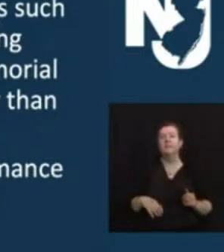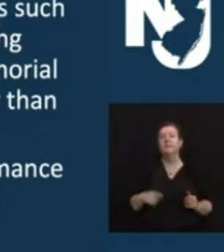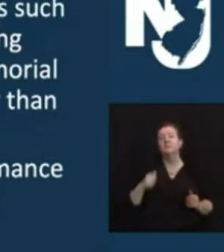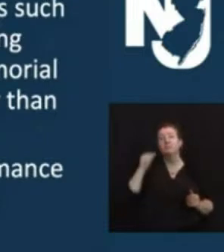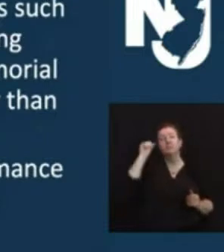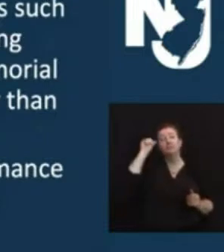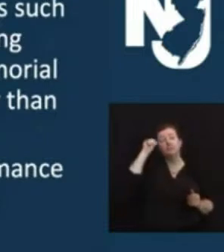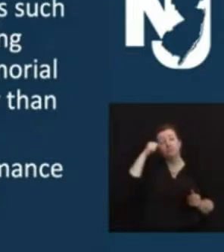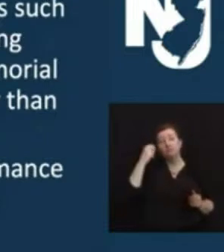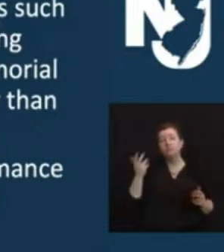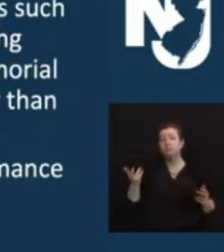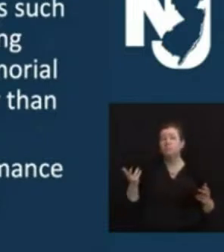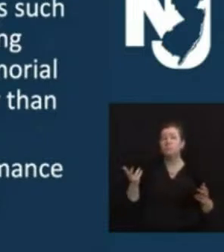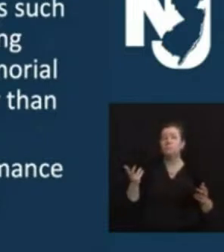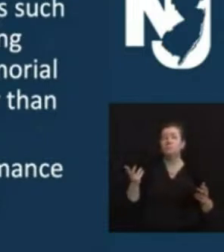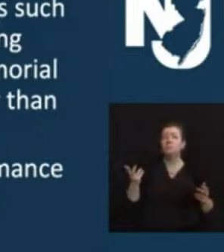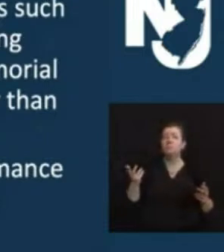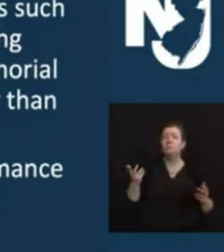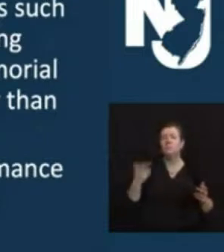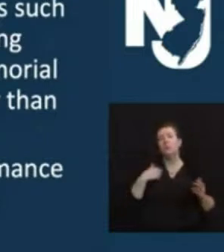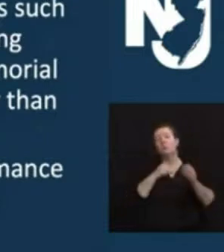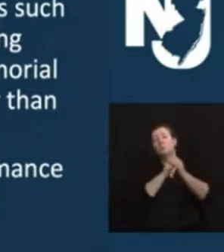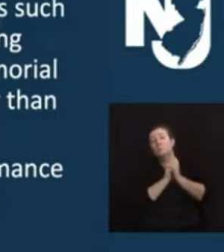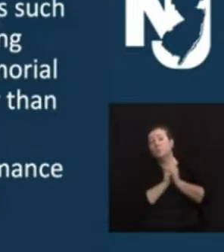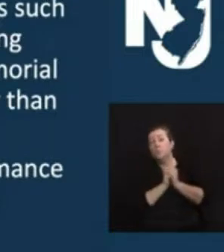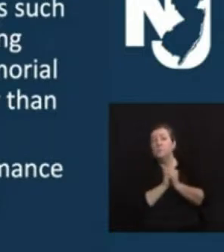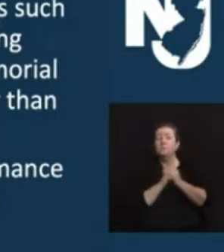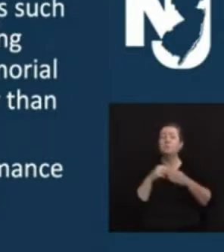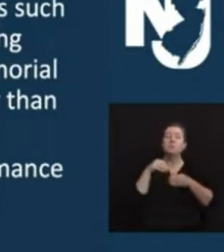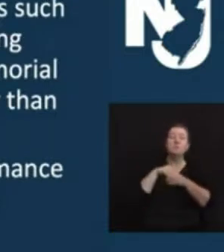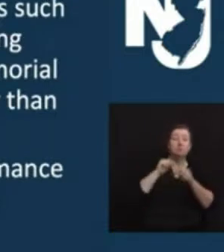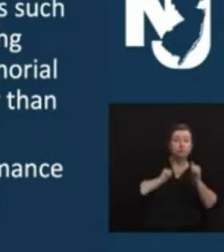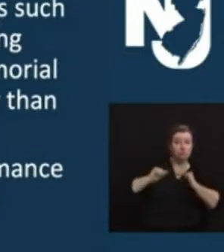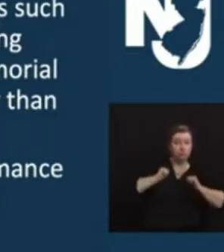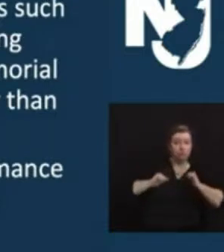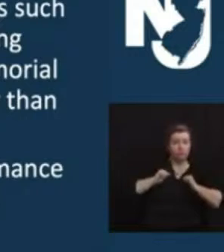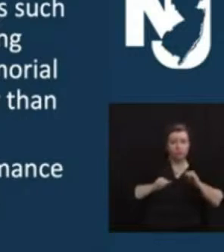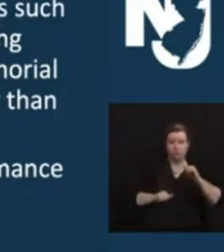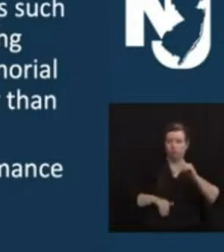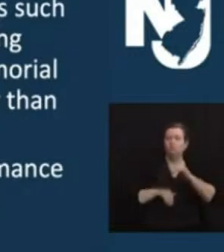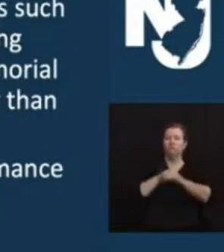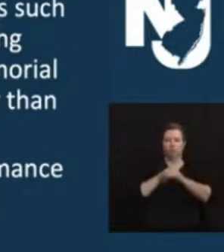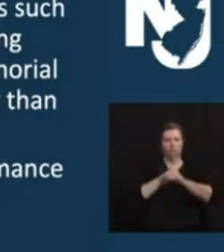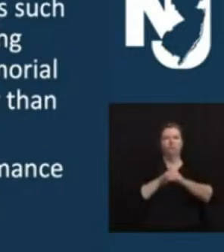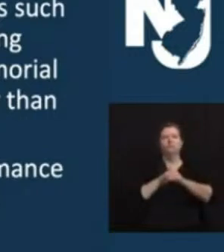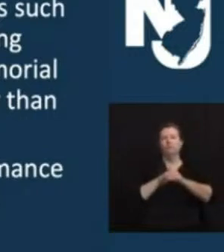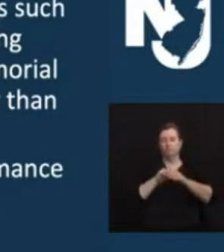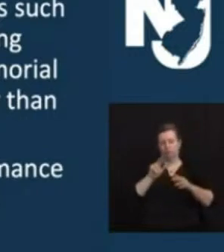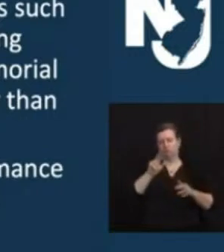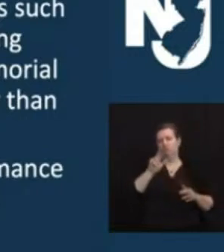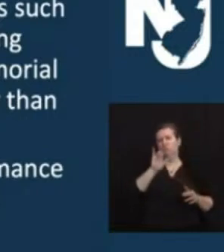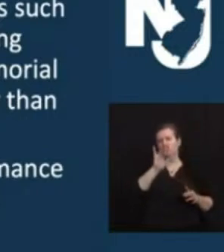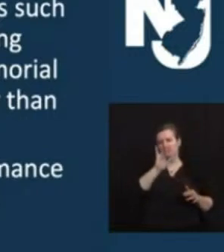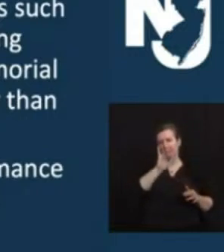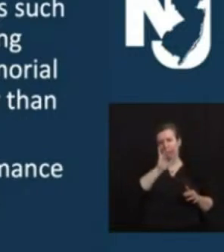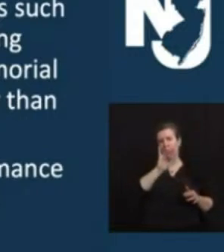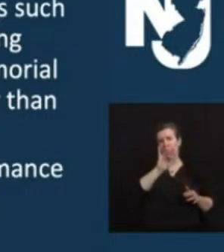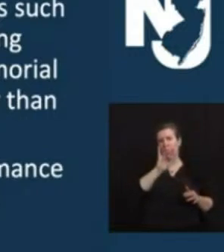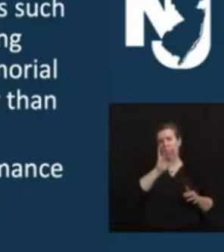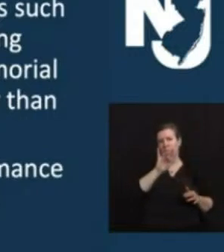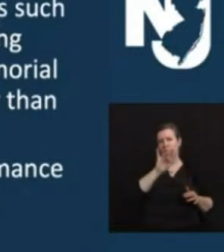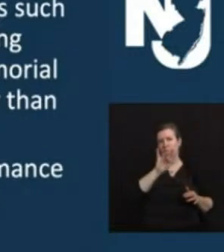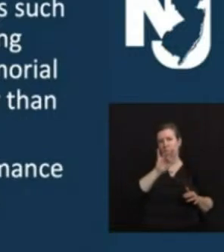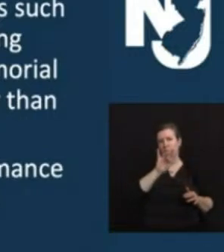these gatherings, whether it was worship or indoor performances, was 25% of capacity up to